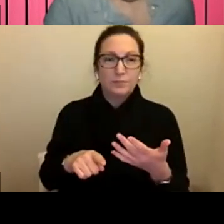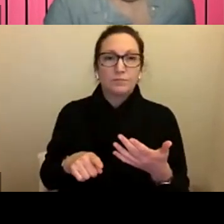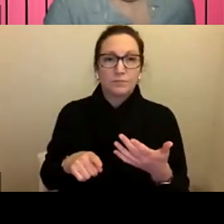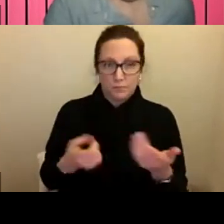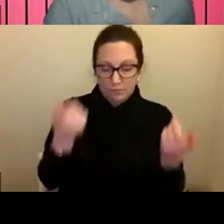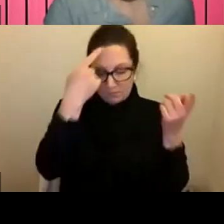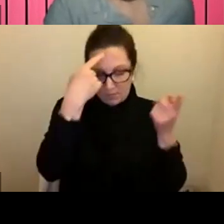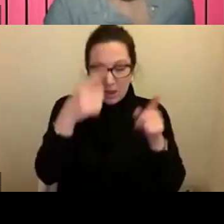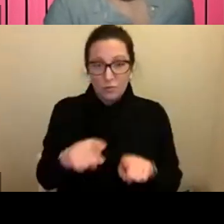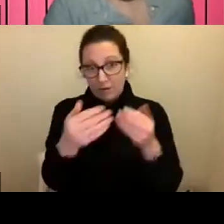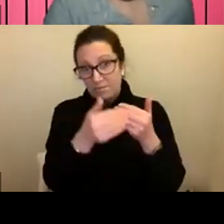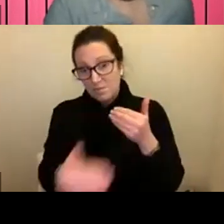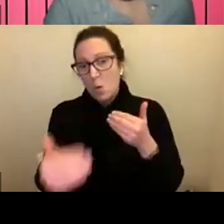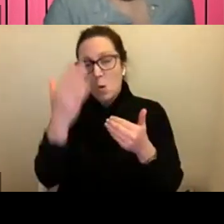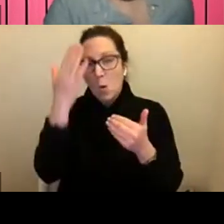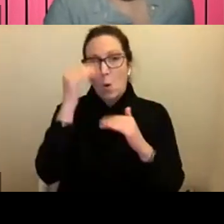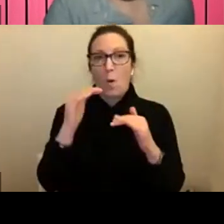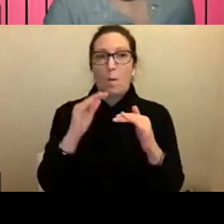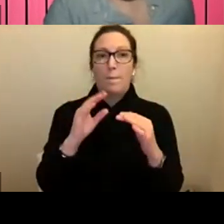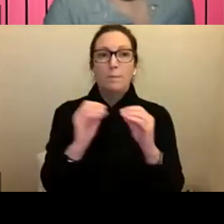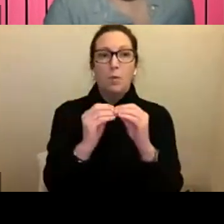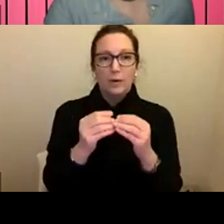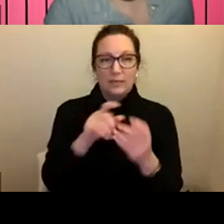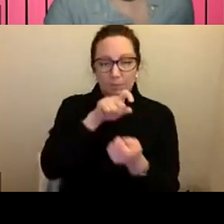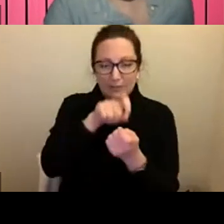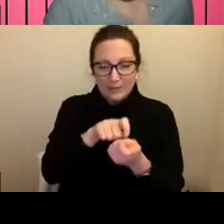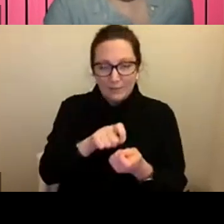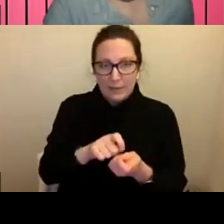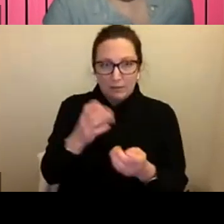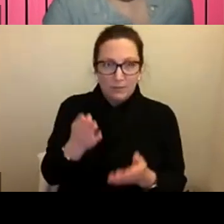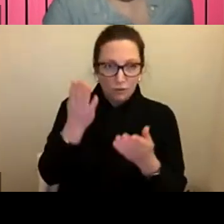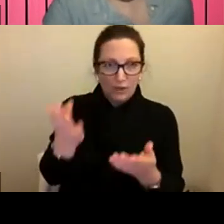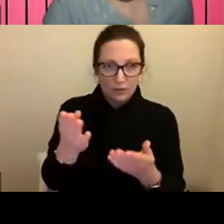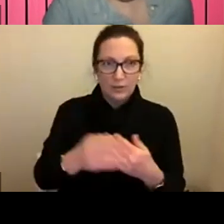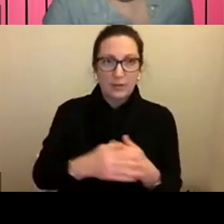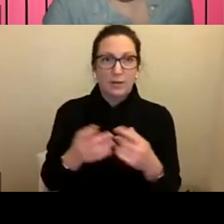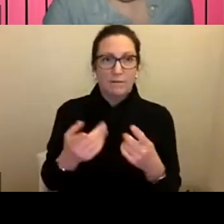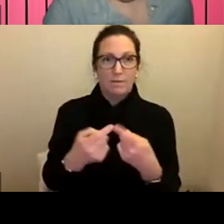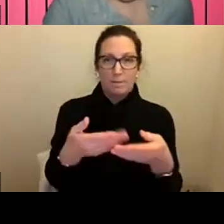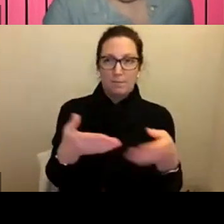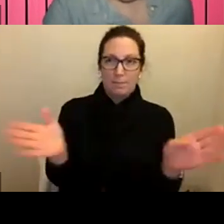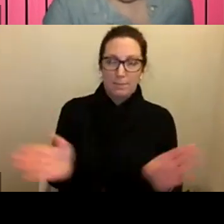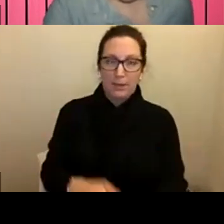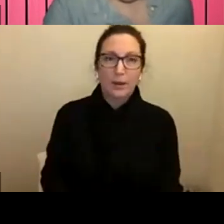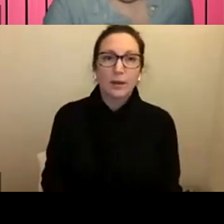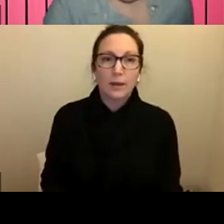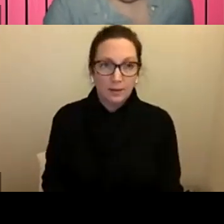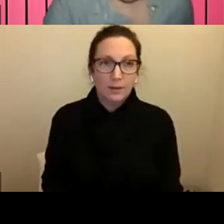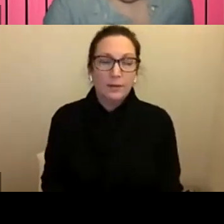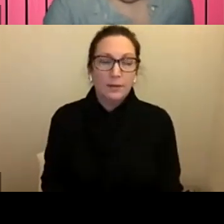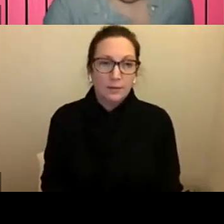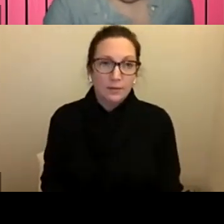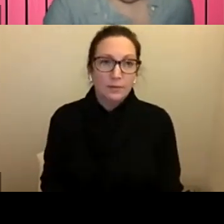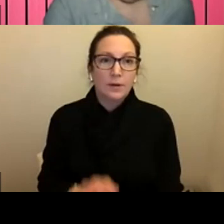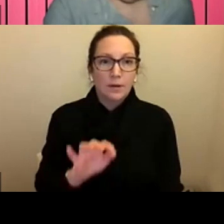have more of that coming from the public, because that too